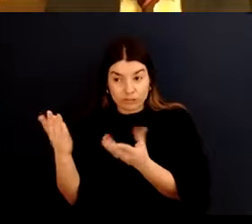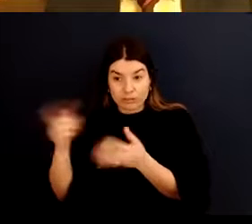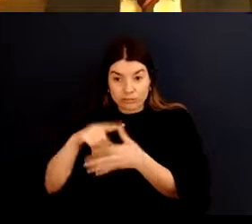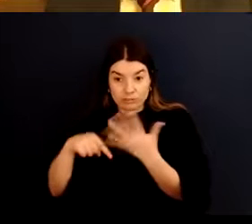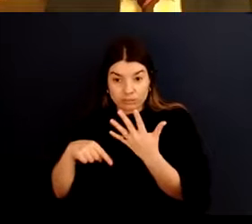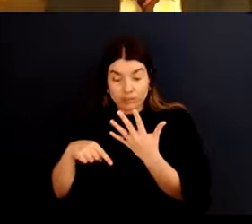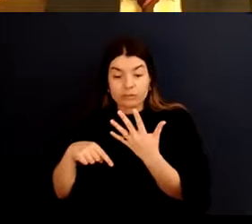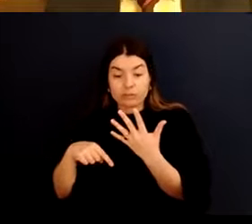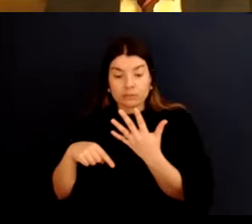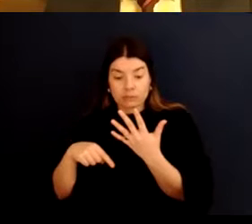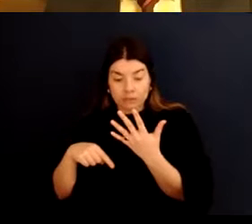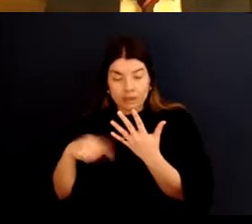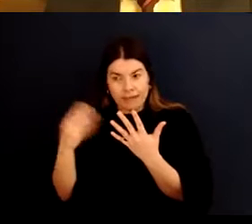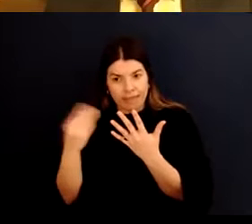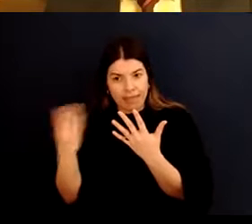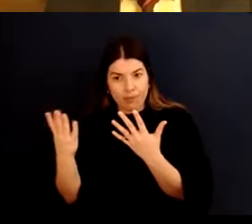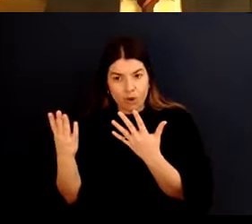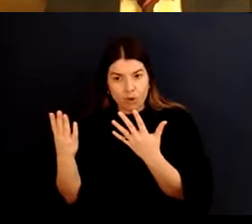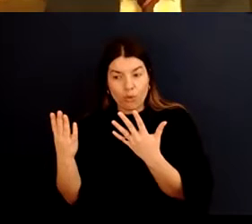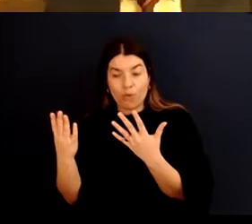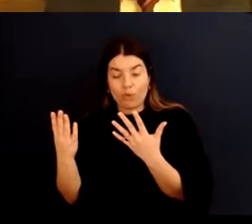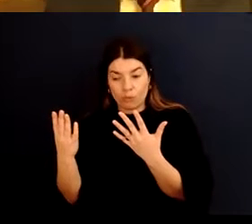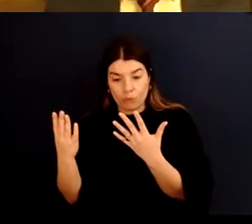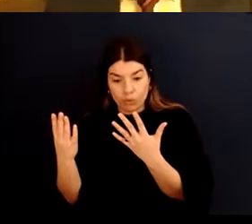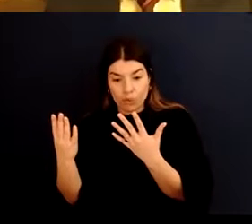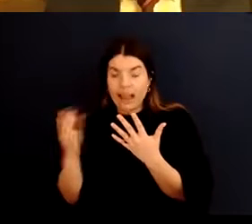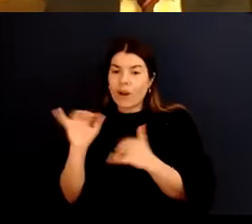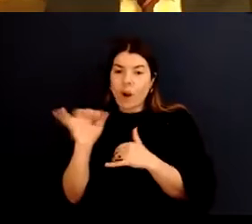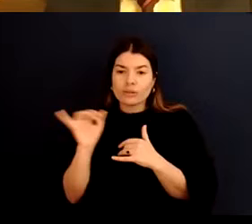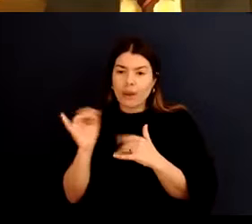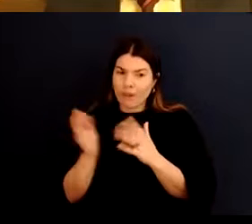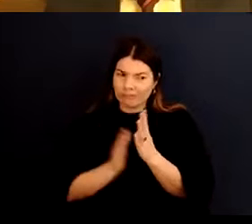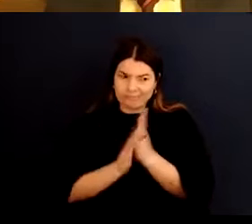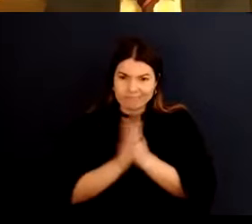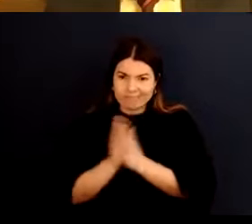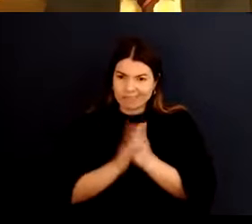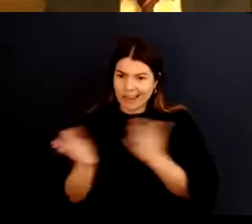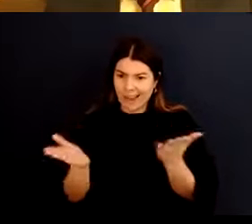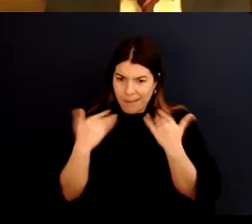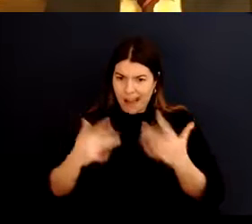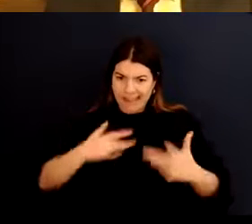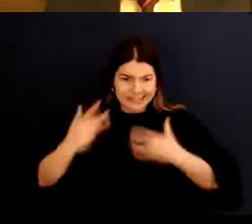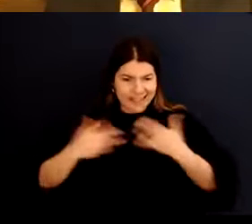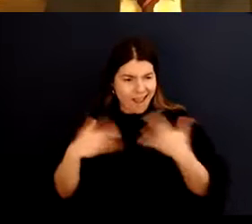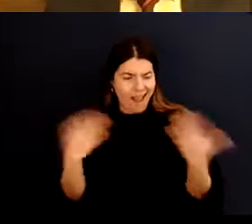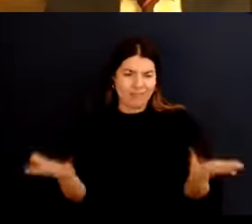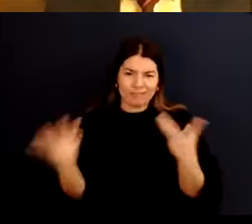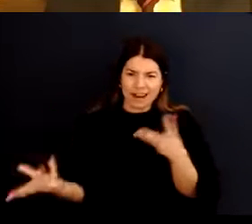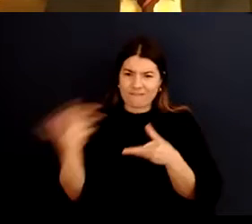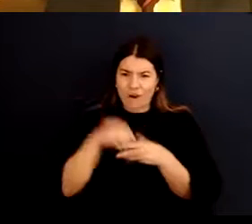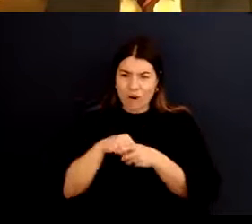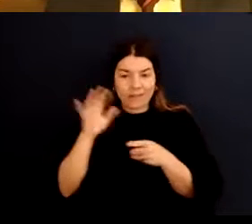to let them know and create some excitement for the people. The community